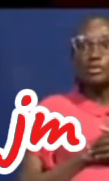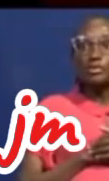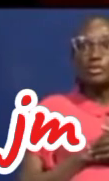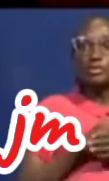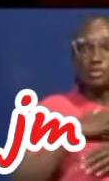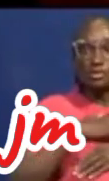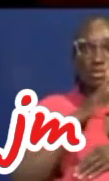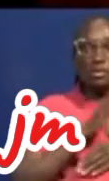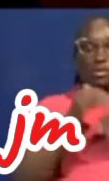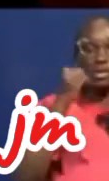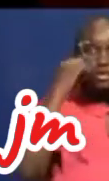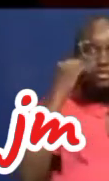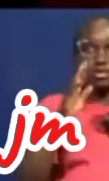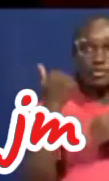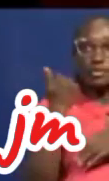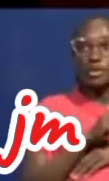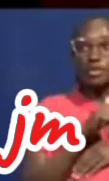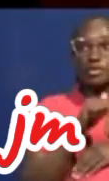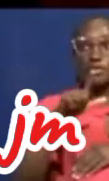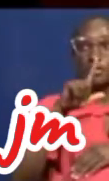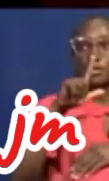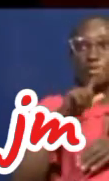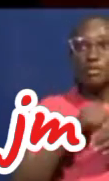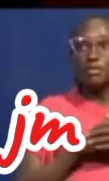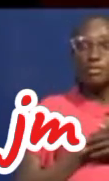Mr. Speaker, I don't know whether there are any provisions in law